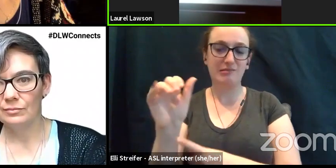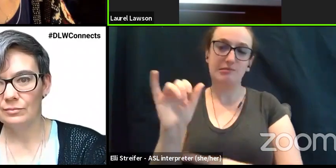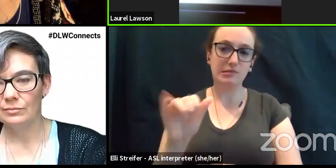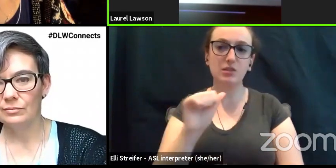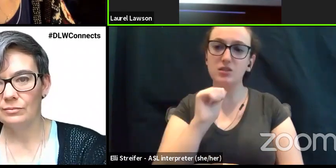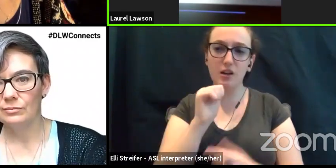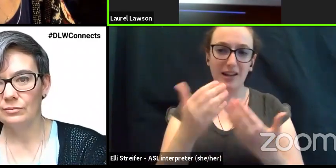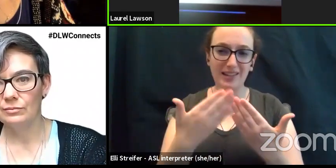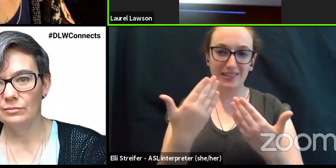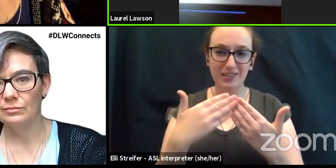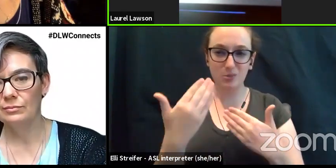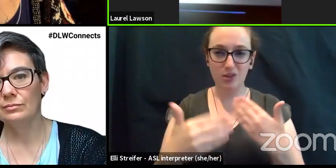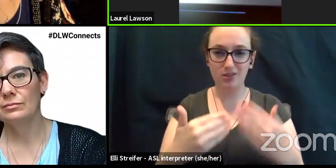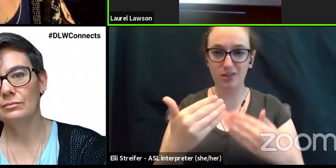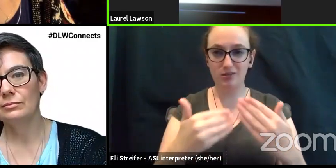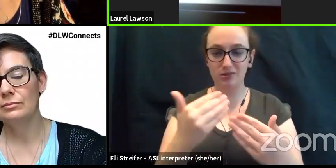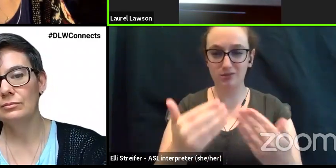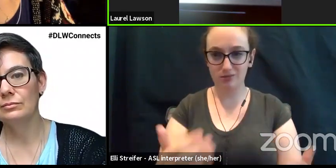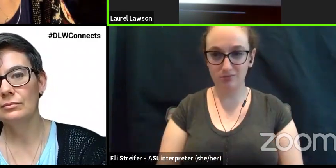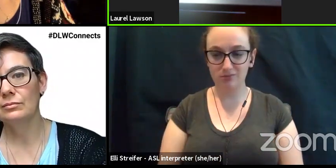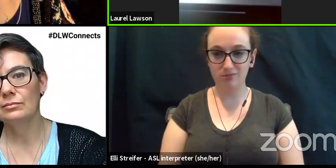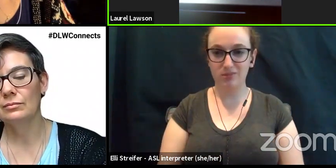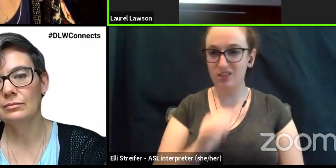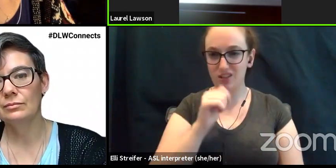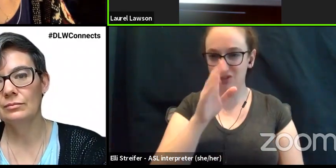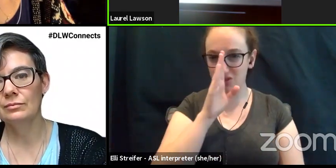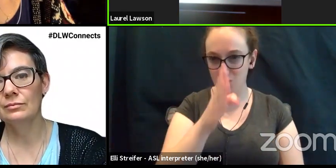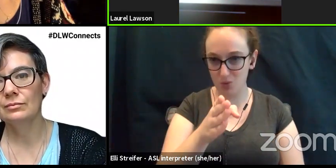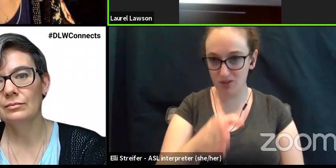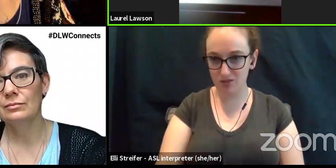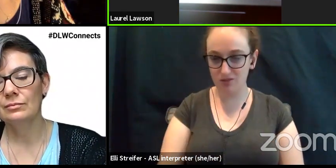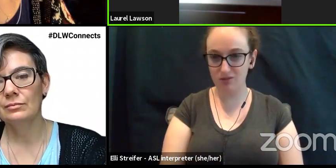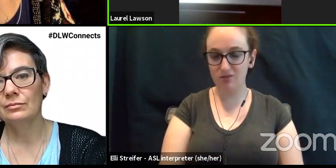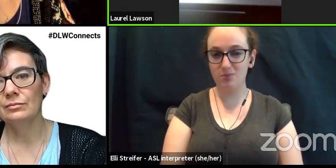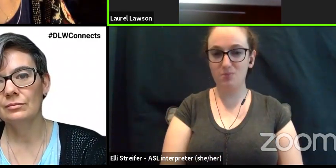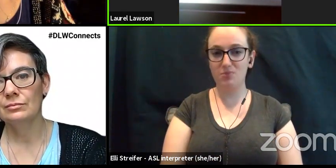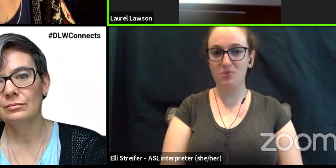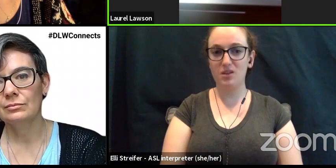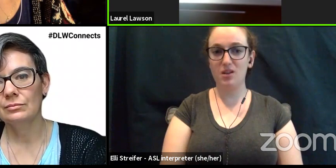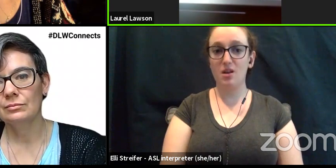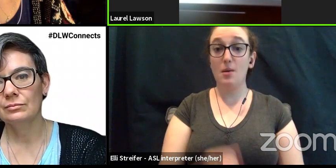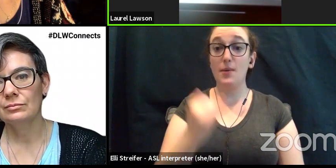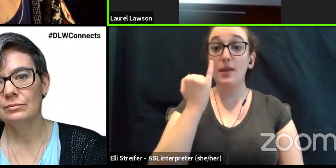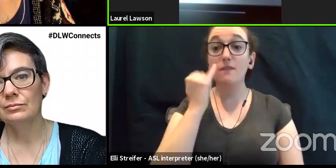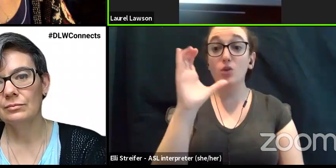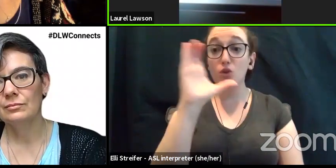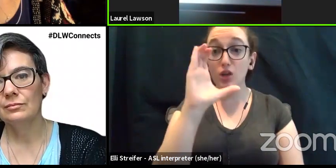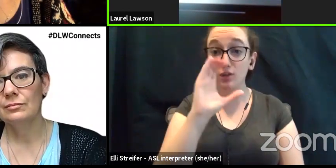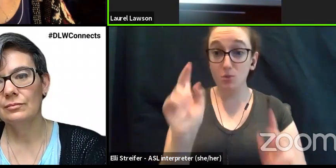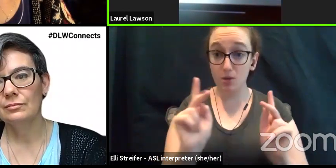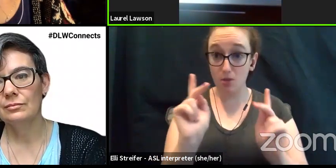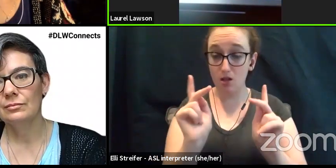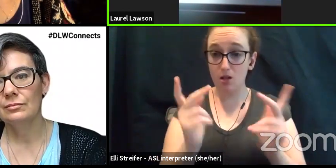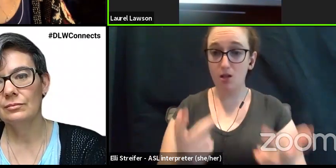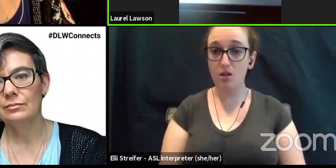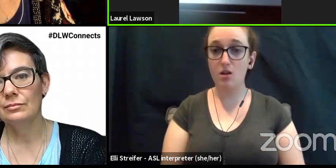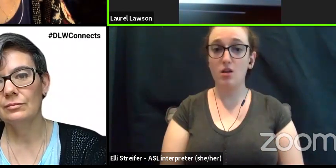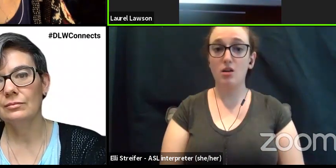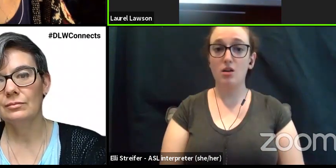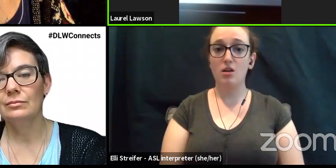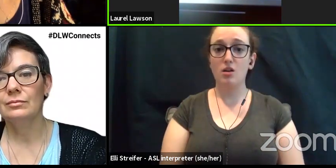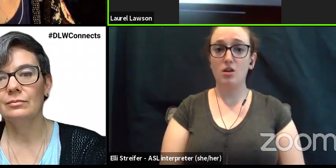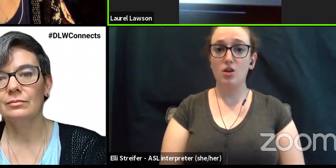And there are a lot of ways, but if you're looking for people, you know,